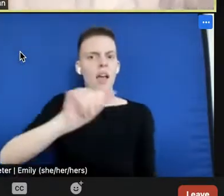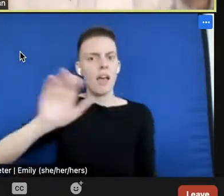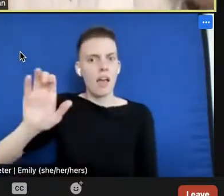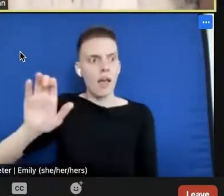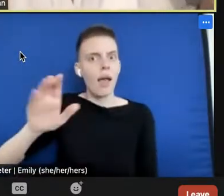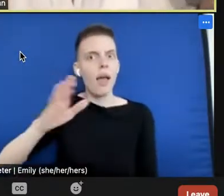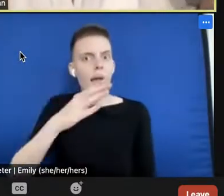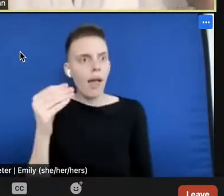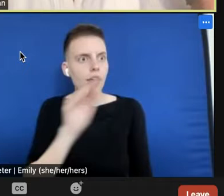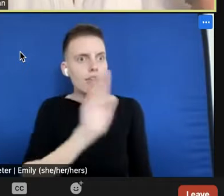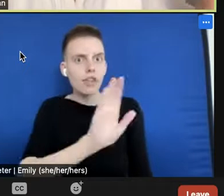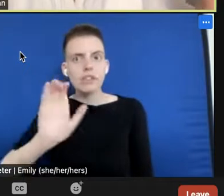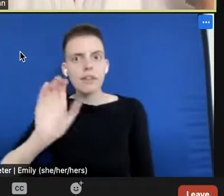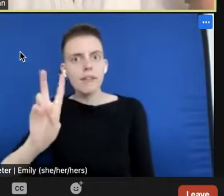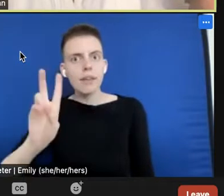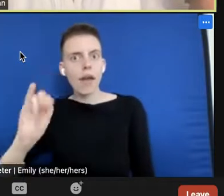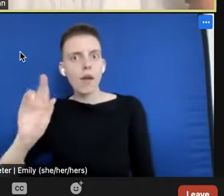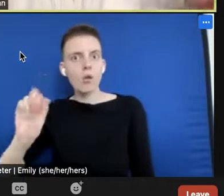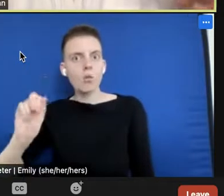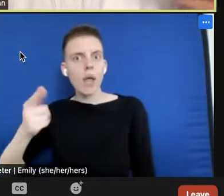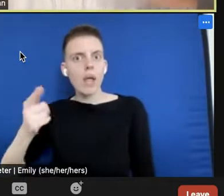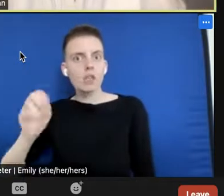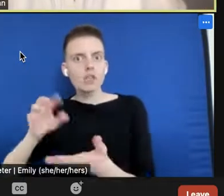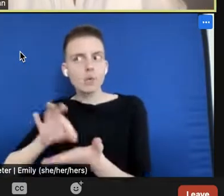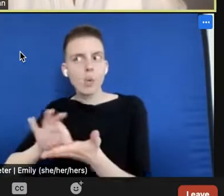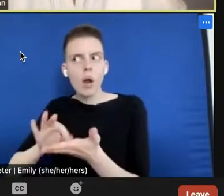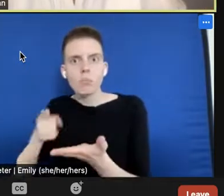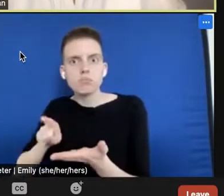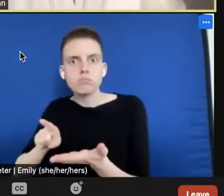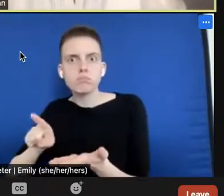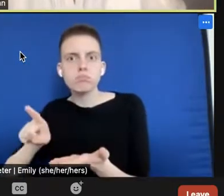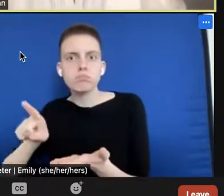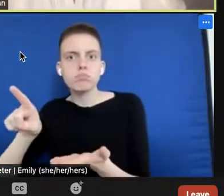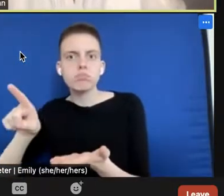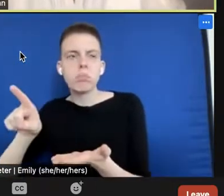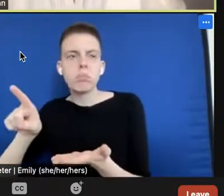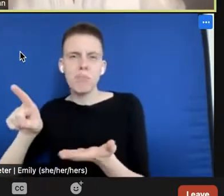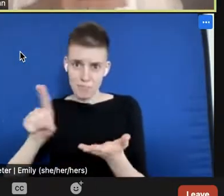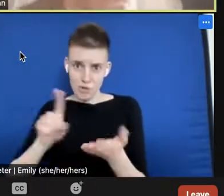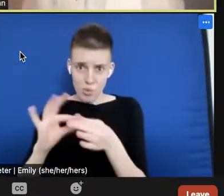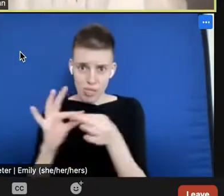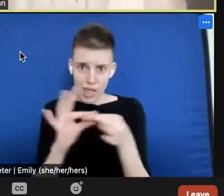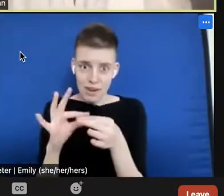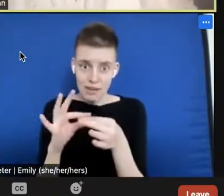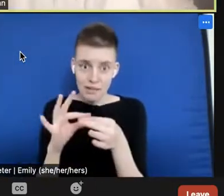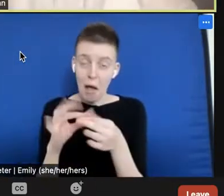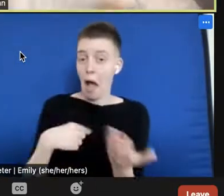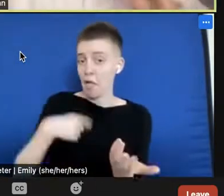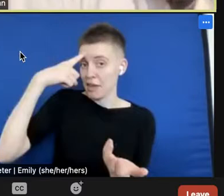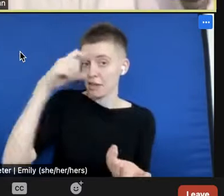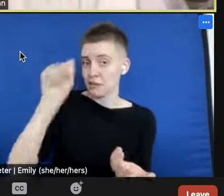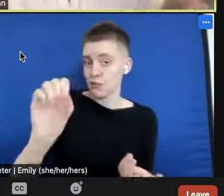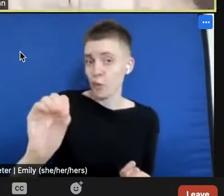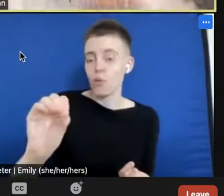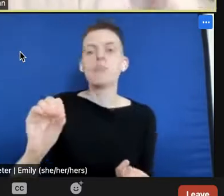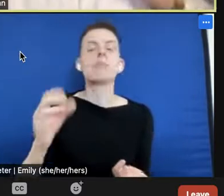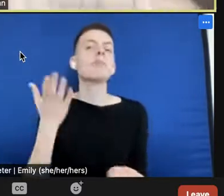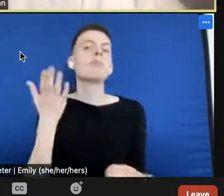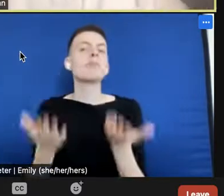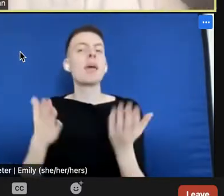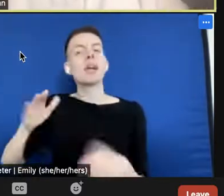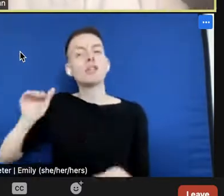you could say it's coincidental, it might be, but how does an 18-year-old who was never in phase 3, who was in